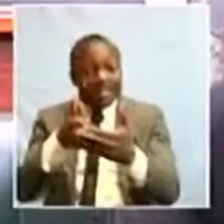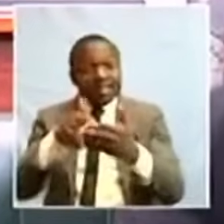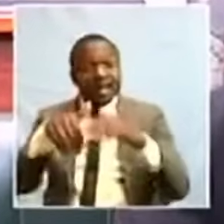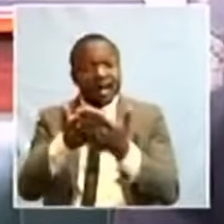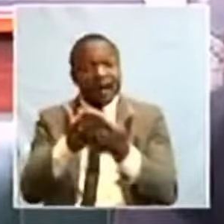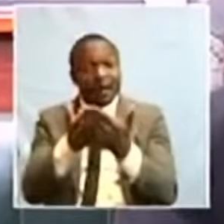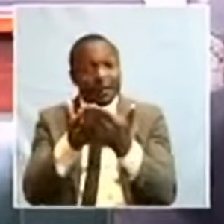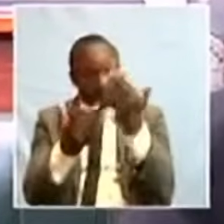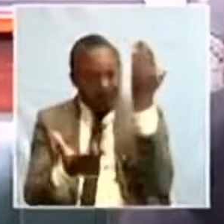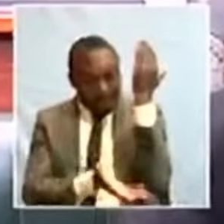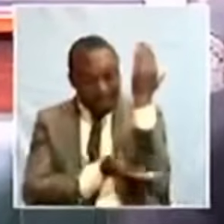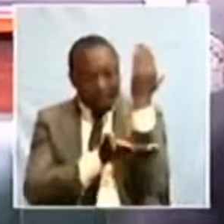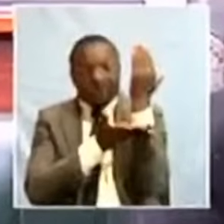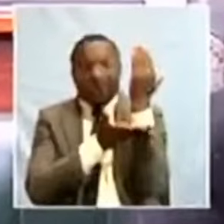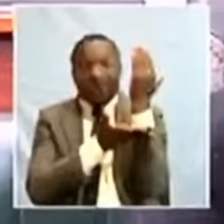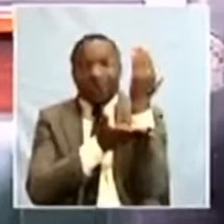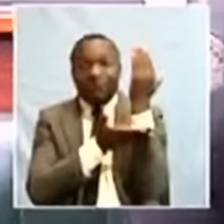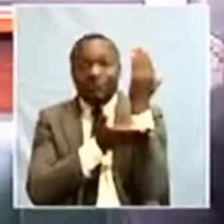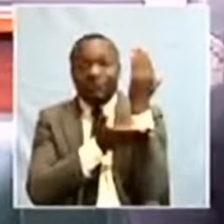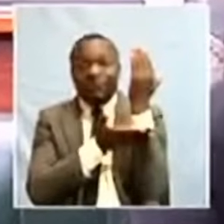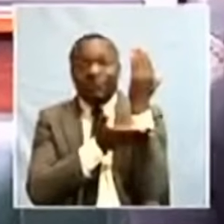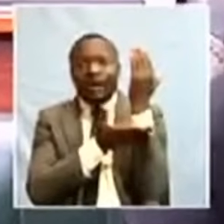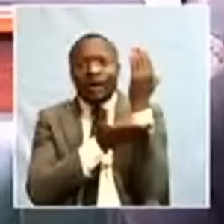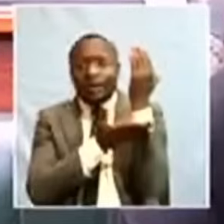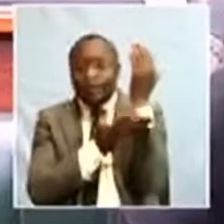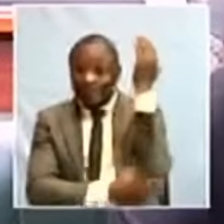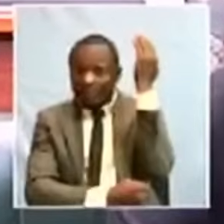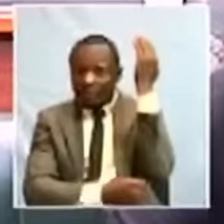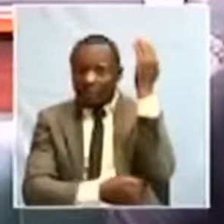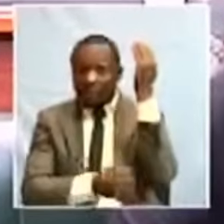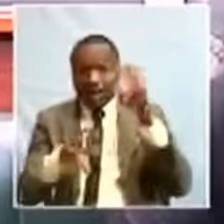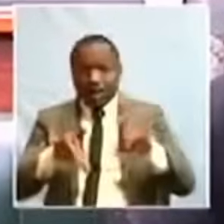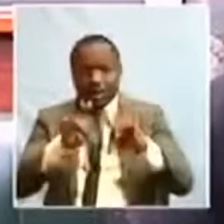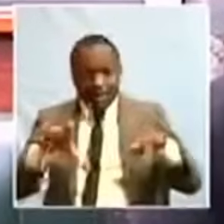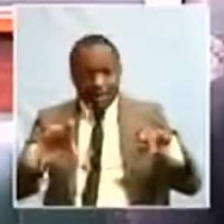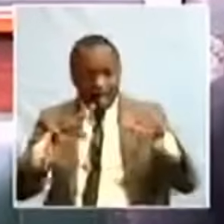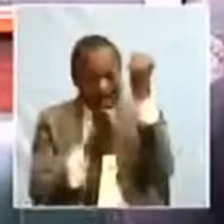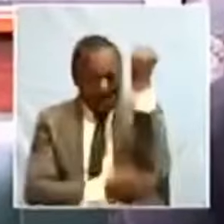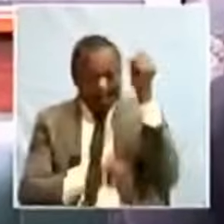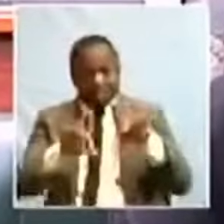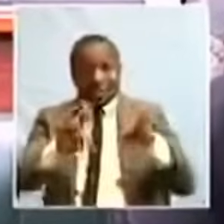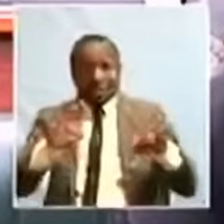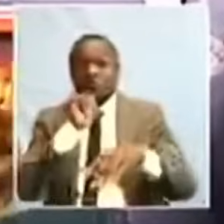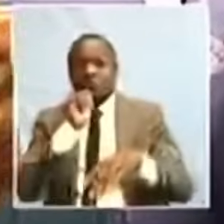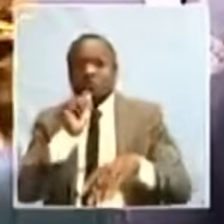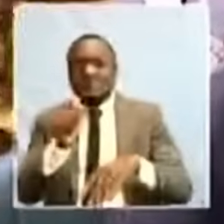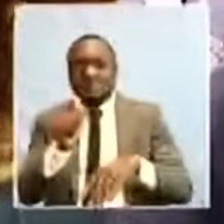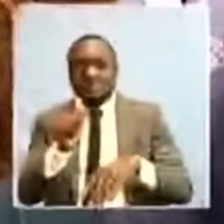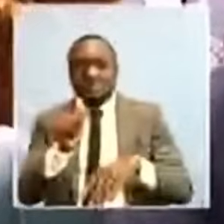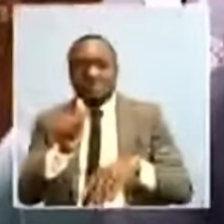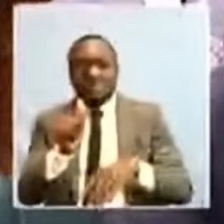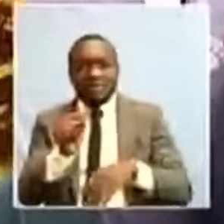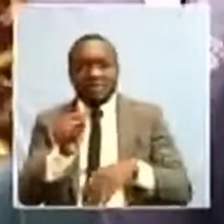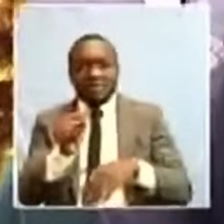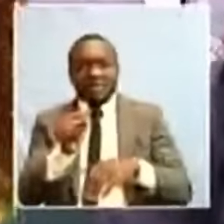improve poverty in our land, because poverty in our land is not yet at